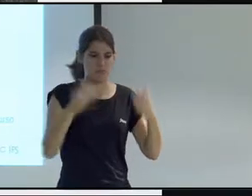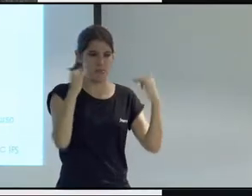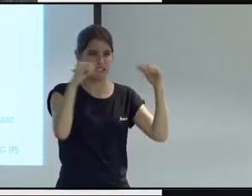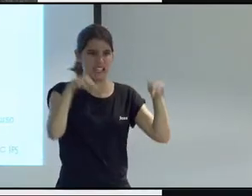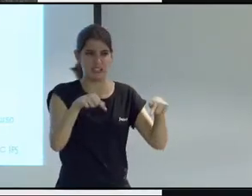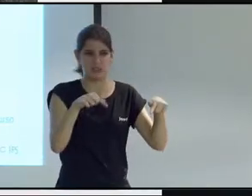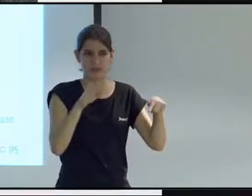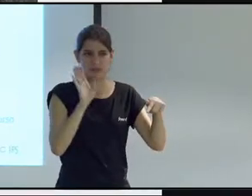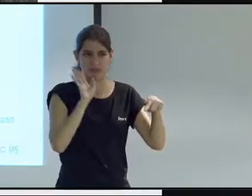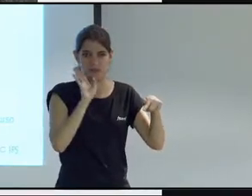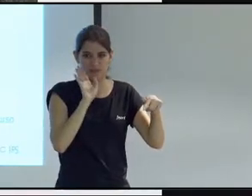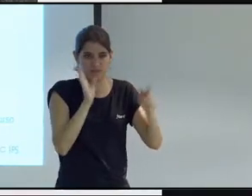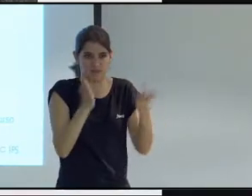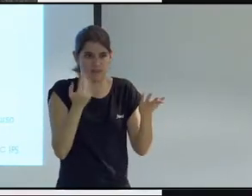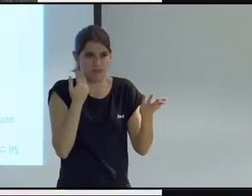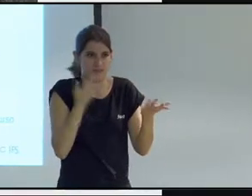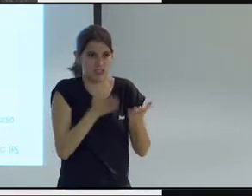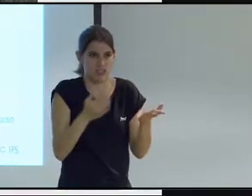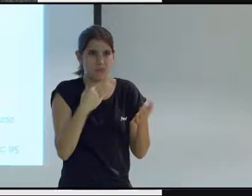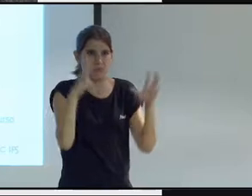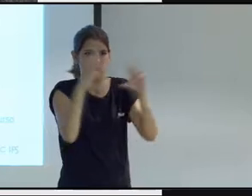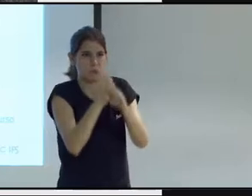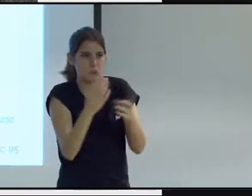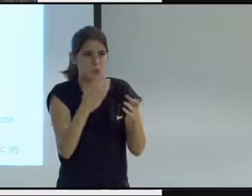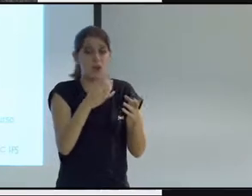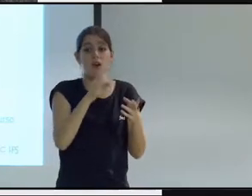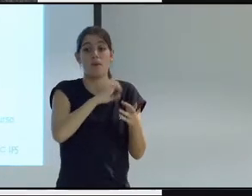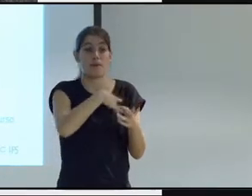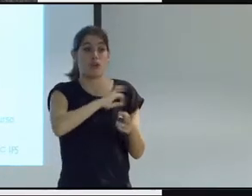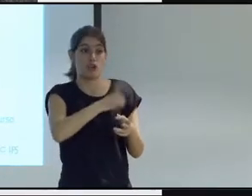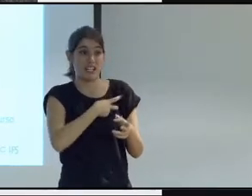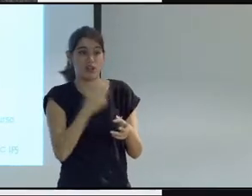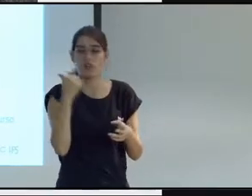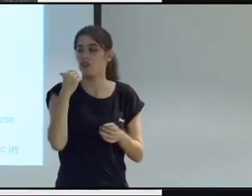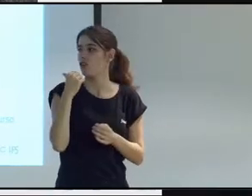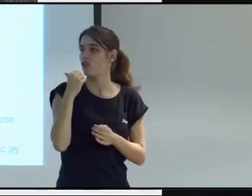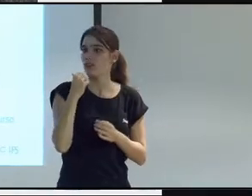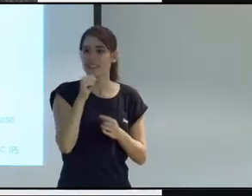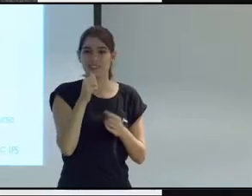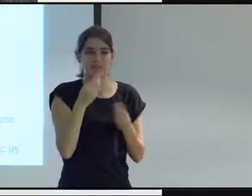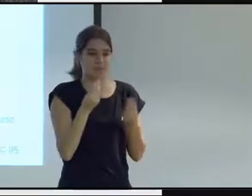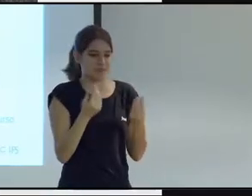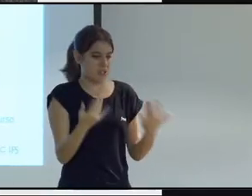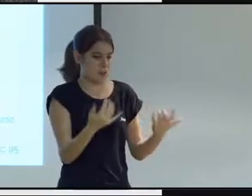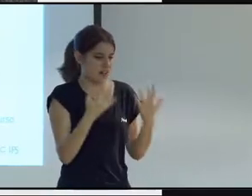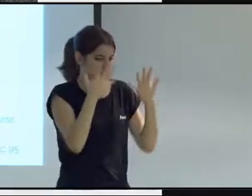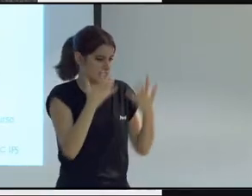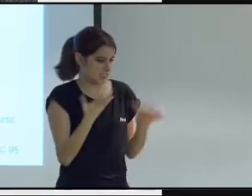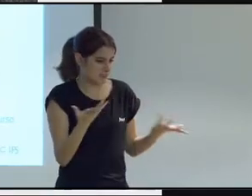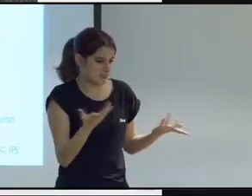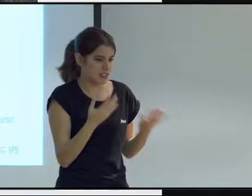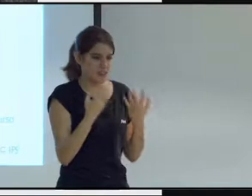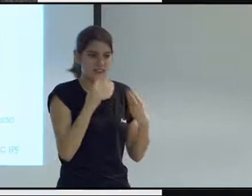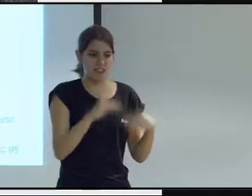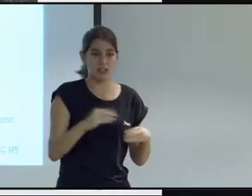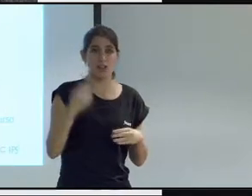is kind of a barren one. It's sad, it's black and white, there's no one